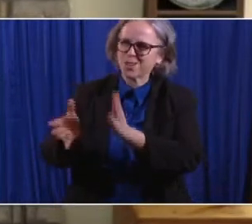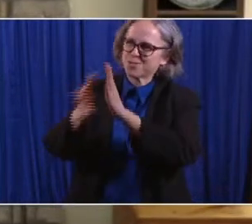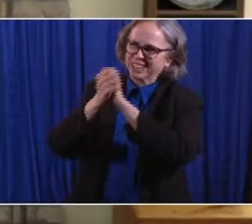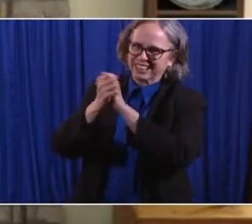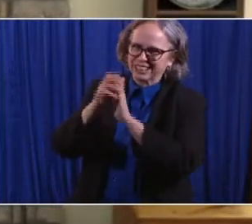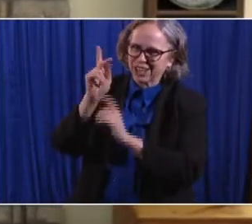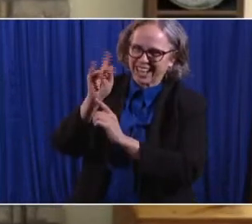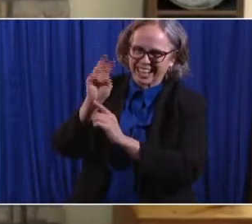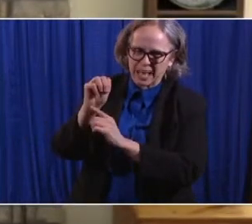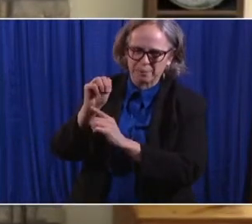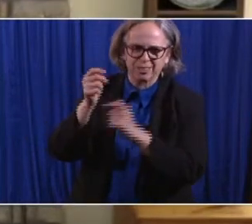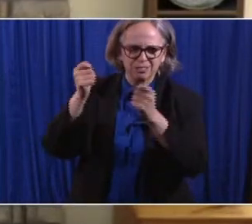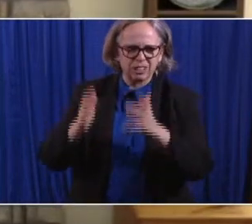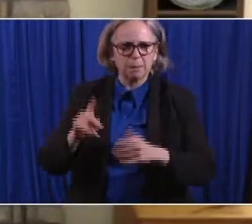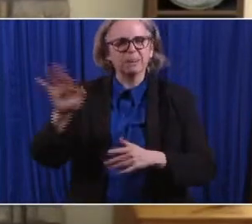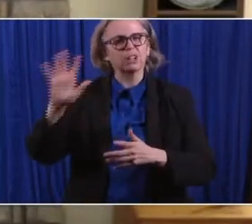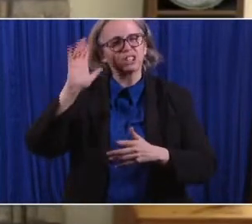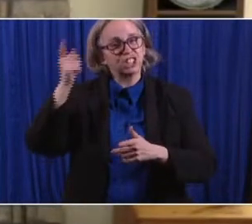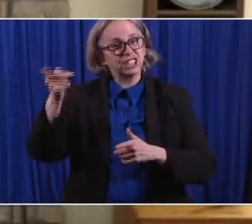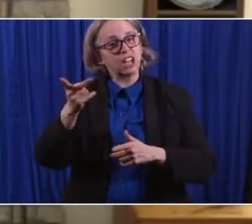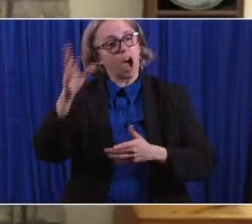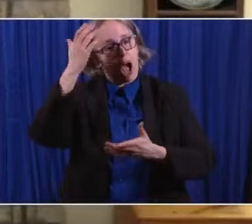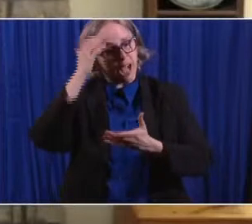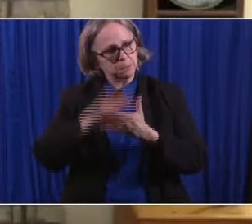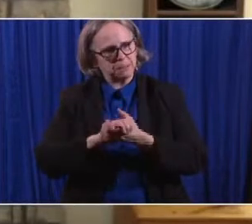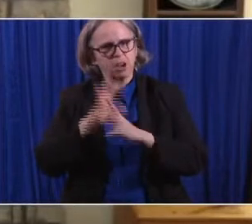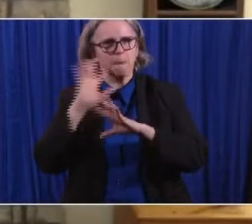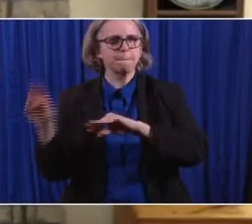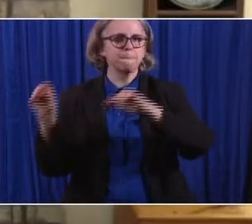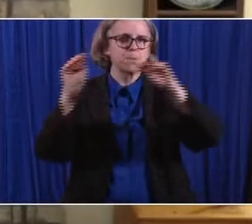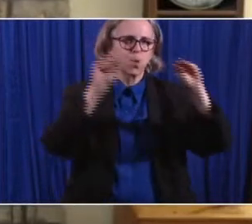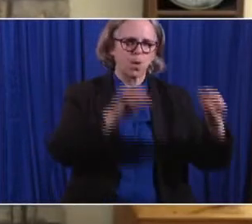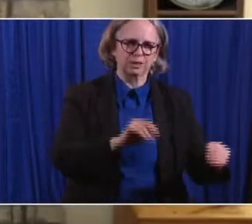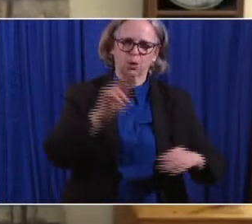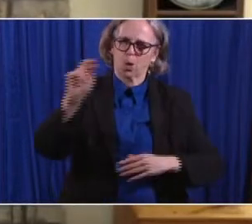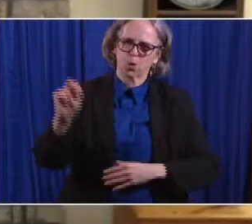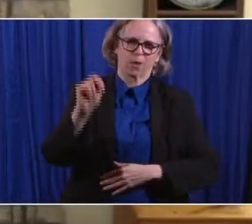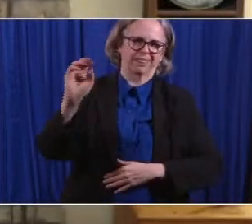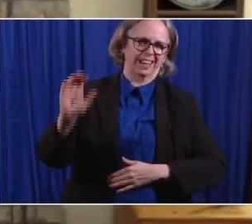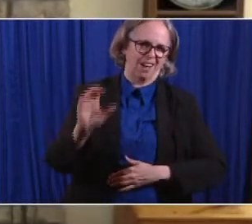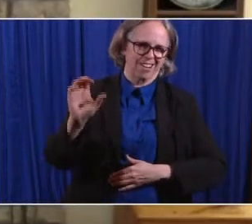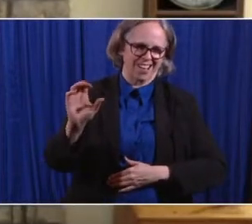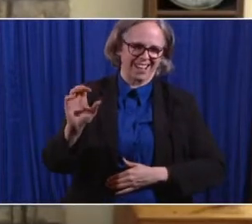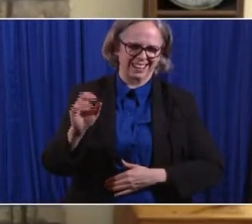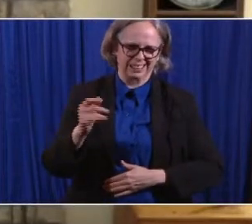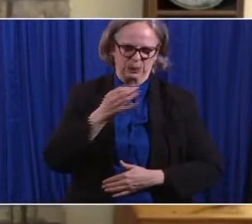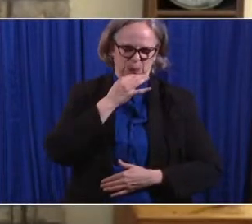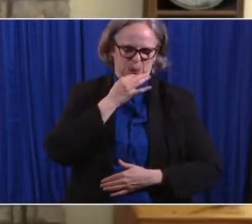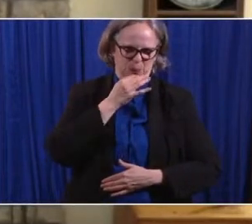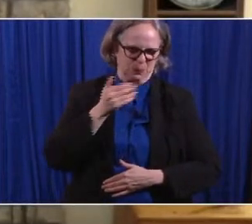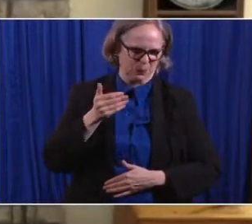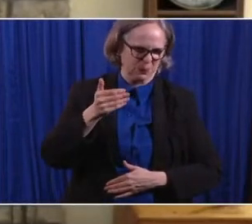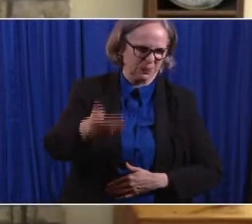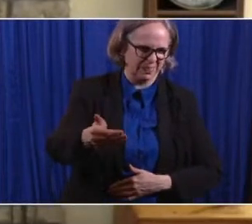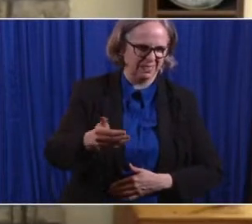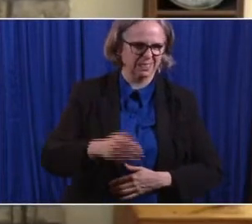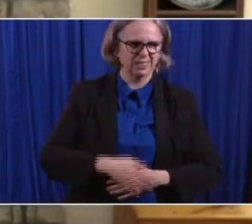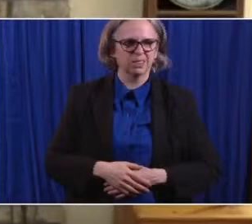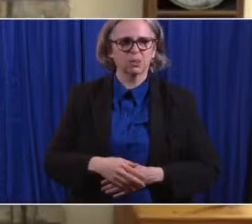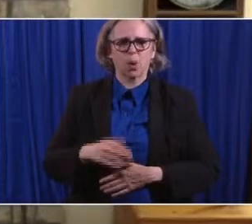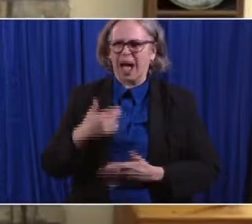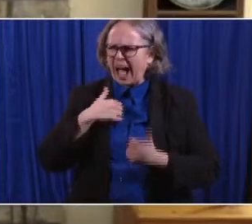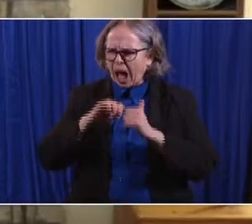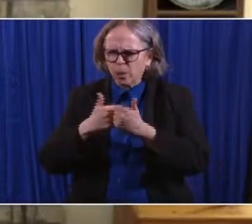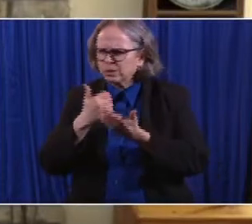North Carolina this spring. In order to help create a smooth transition, she will remain in the director's role until next Monday,